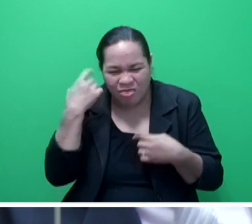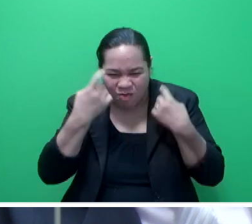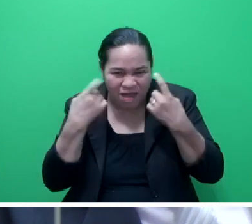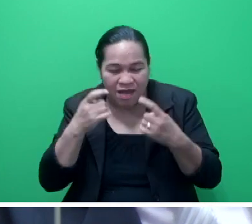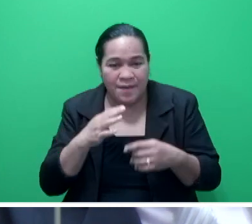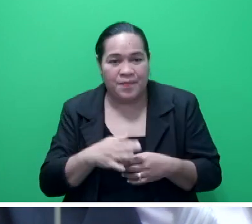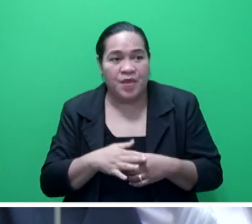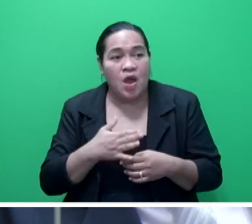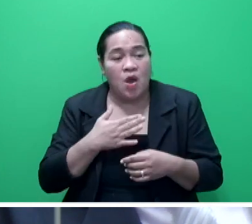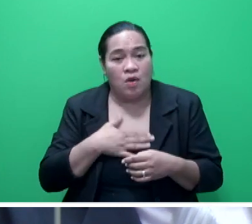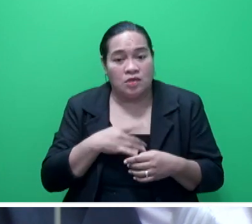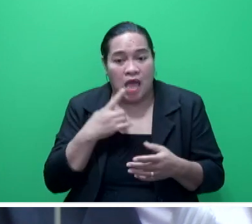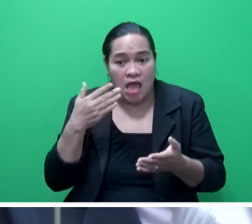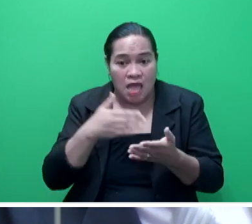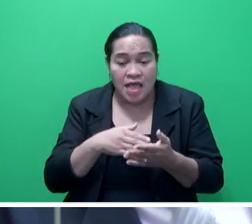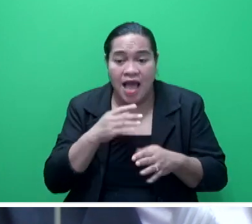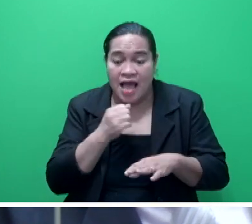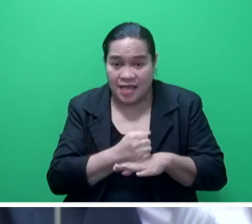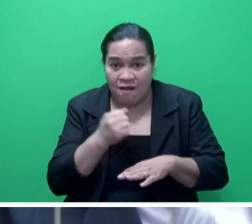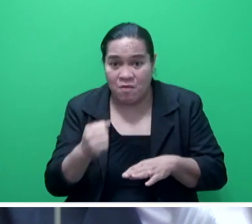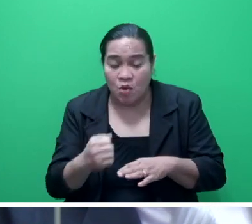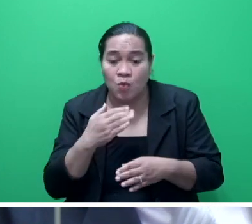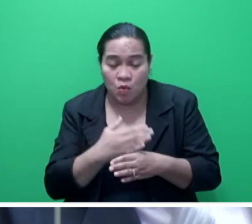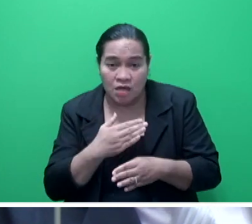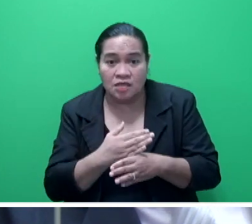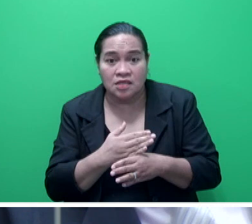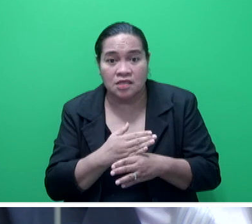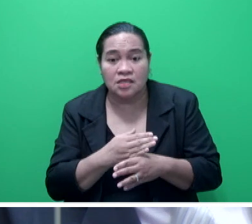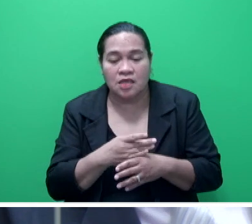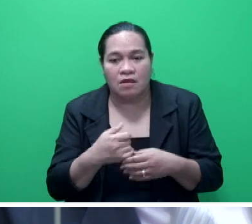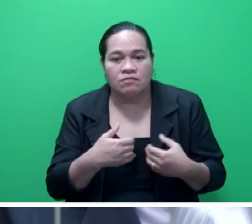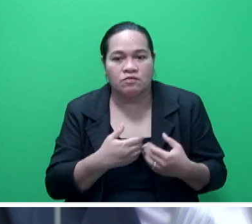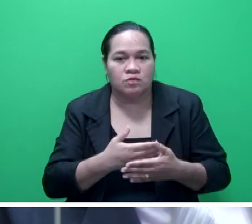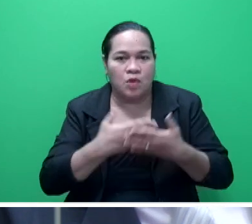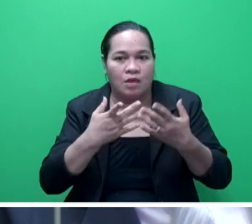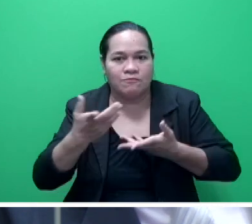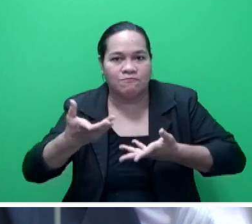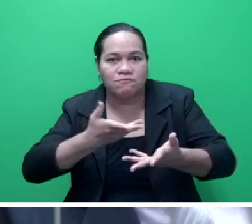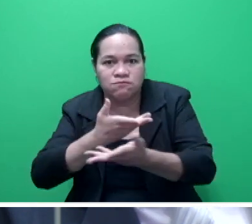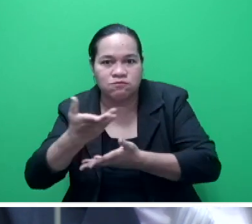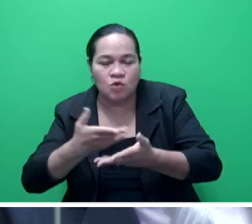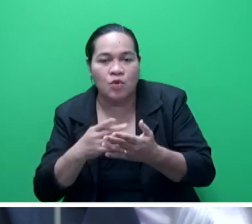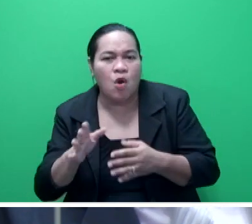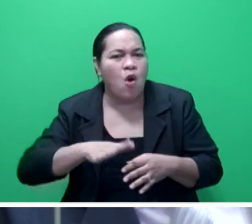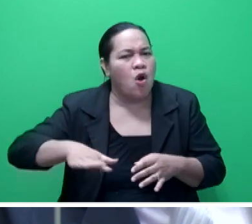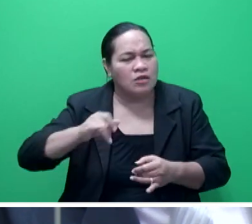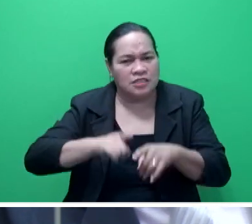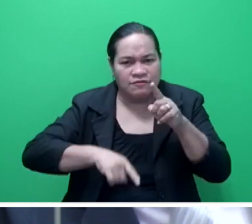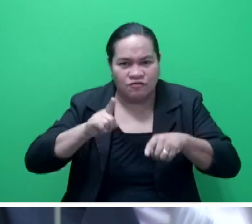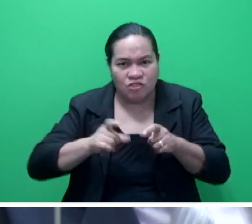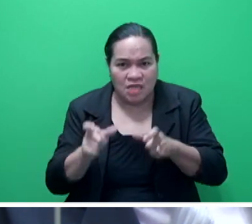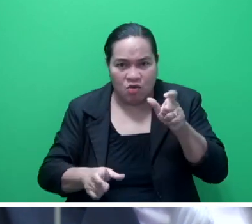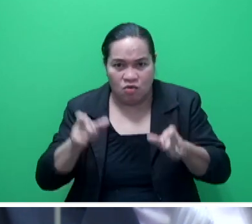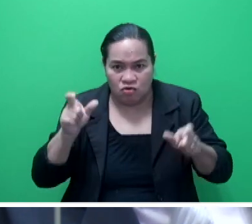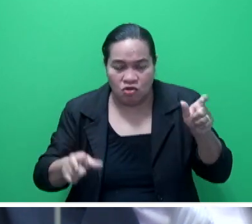by just saying that the government works also. We've had a tremendous amount of consultation with all the stakeholders, the